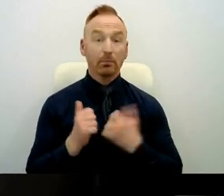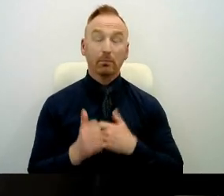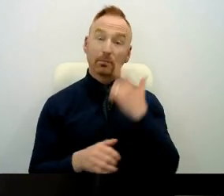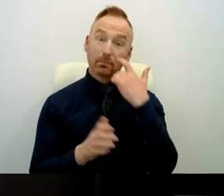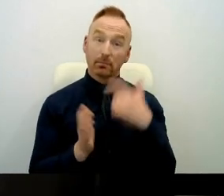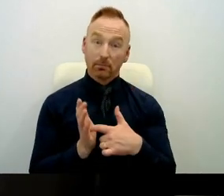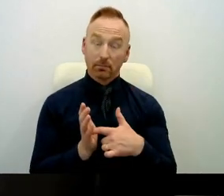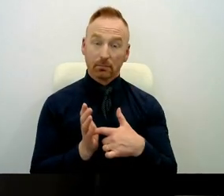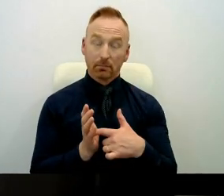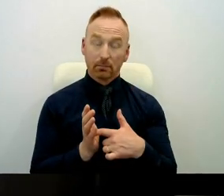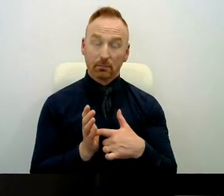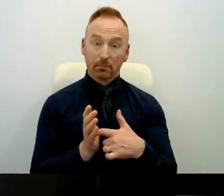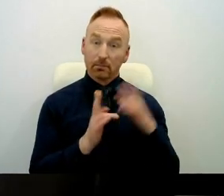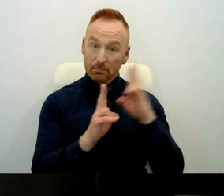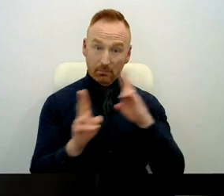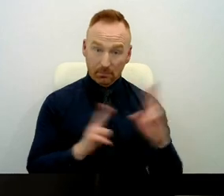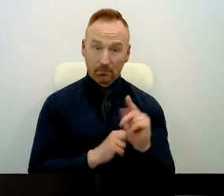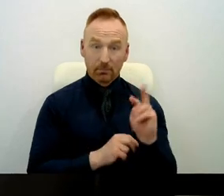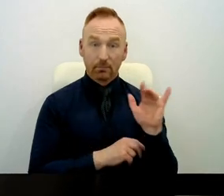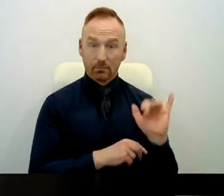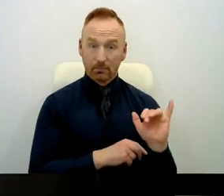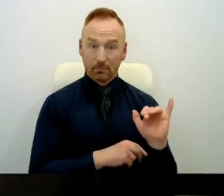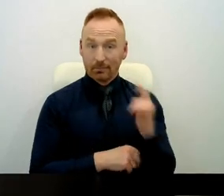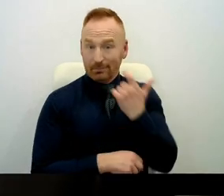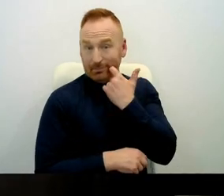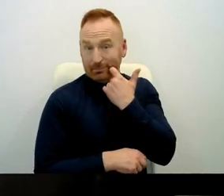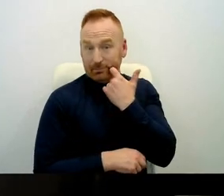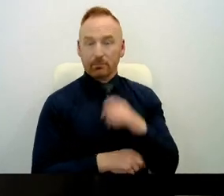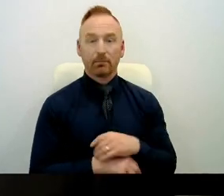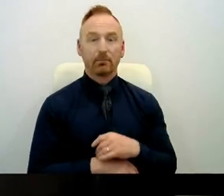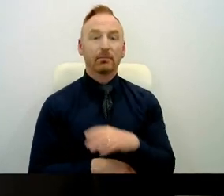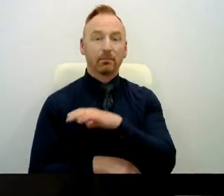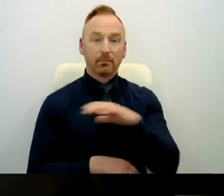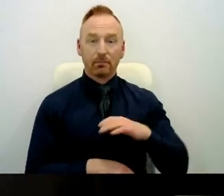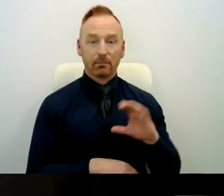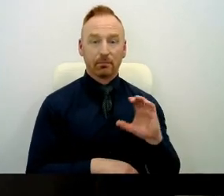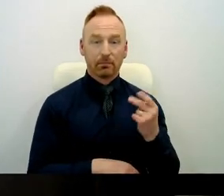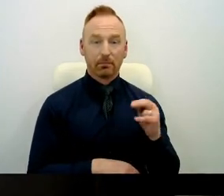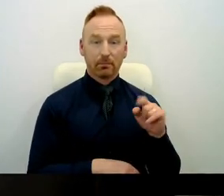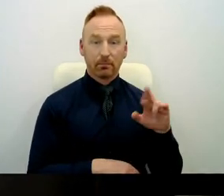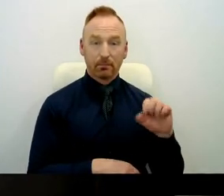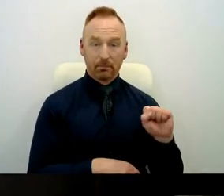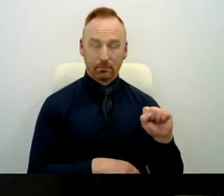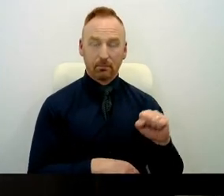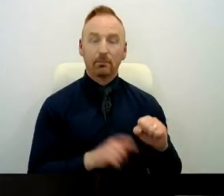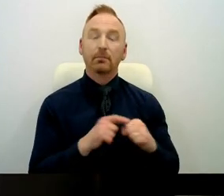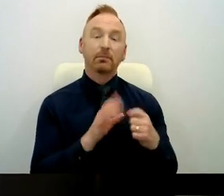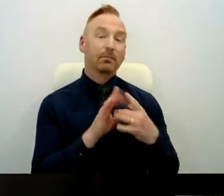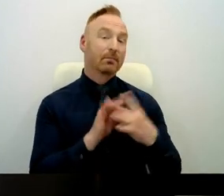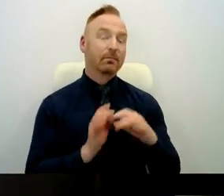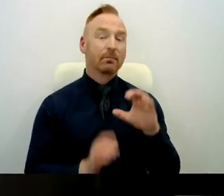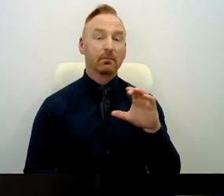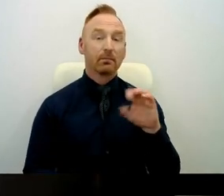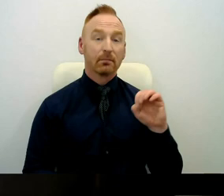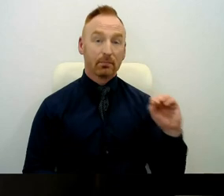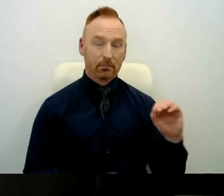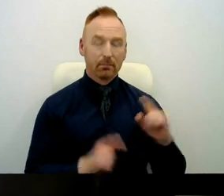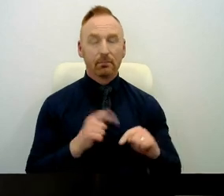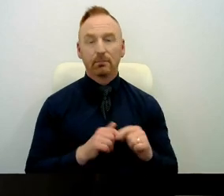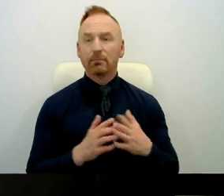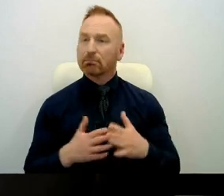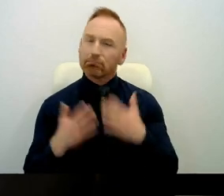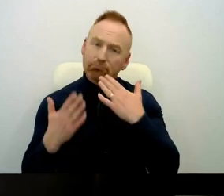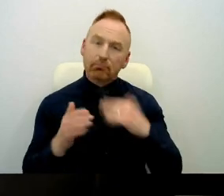First, I would like to acknowledge the treaty acknowledgement provided by Councillor Chambers, and mentioned that as CEO, I'm also